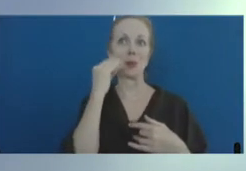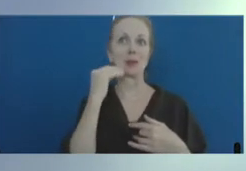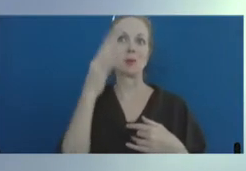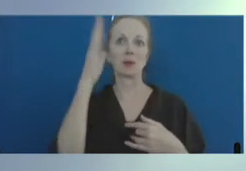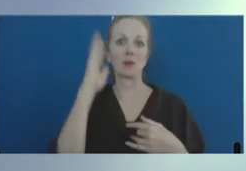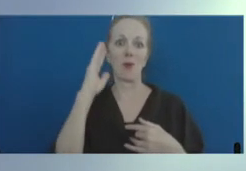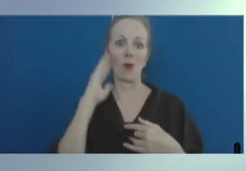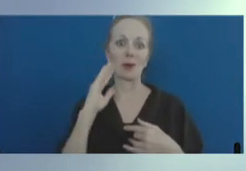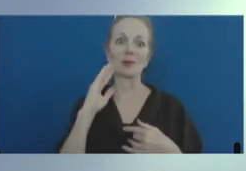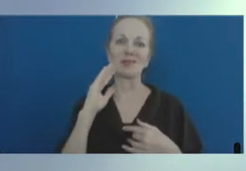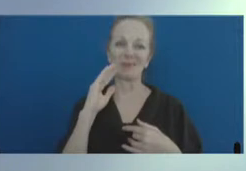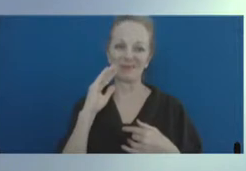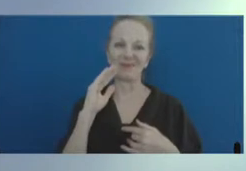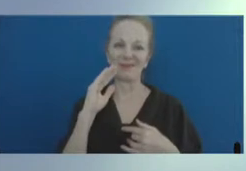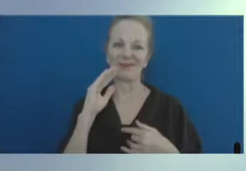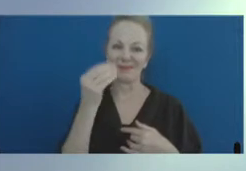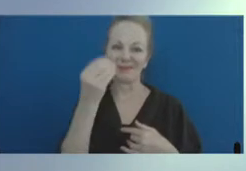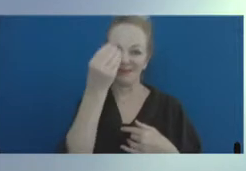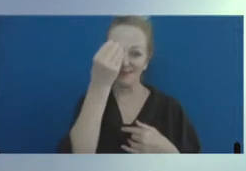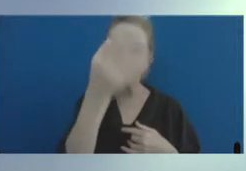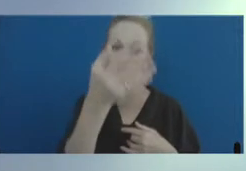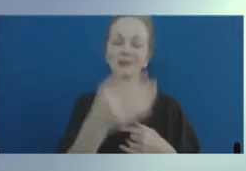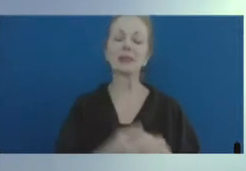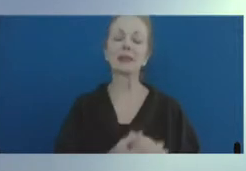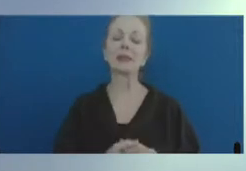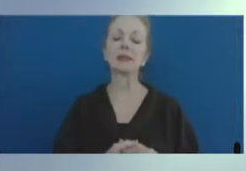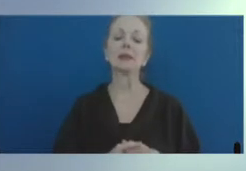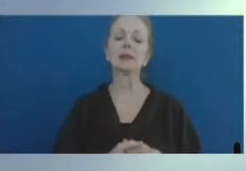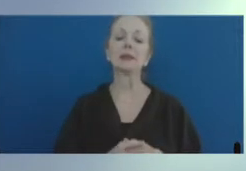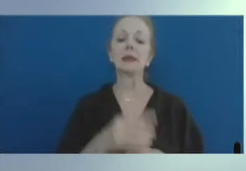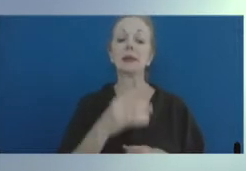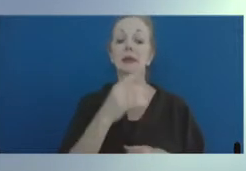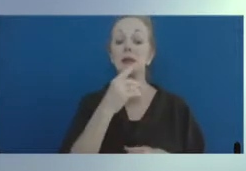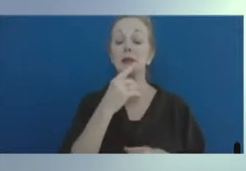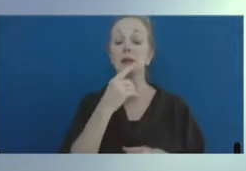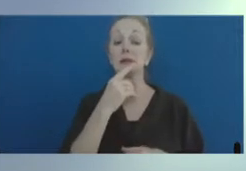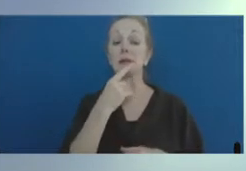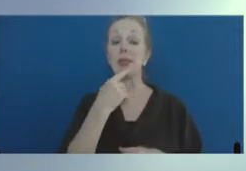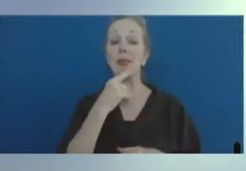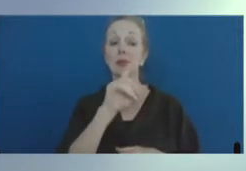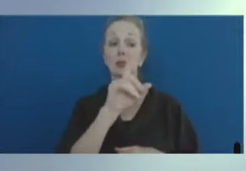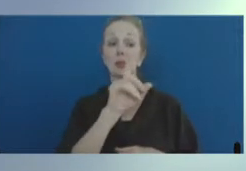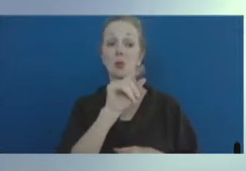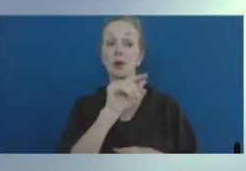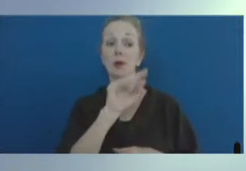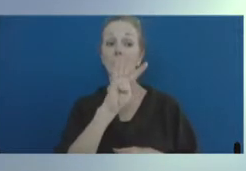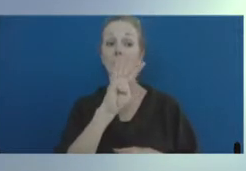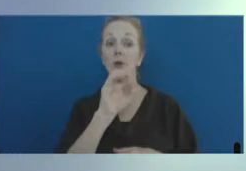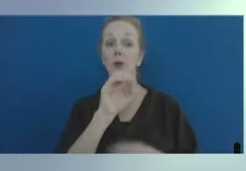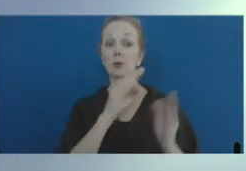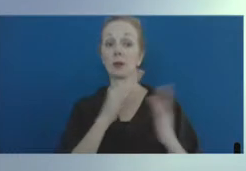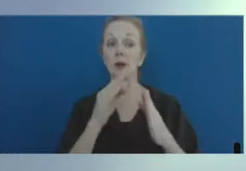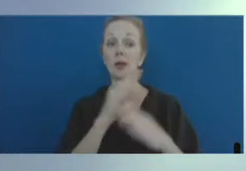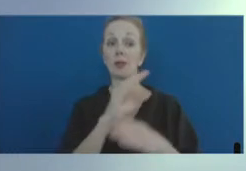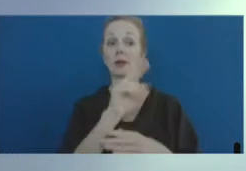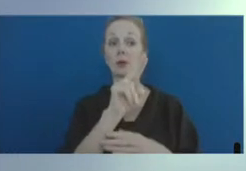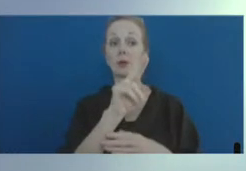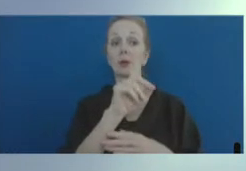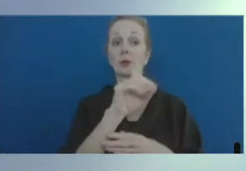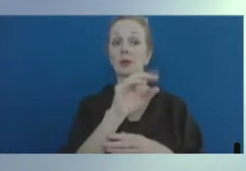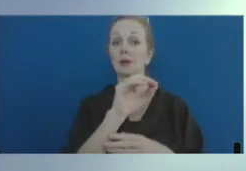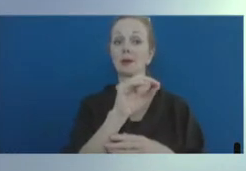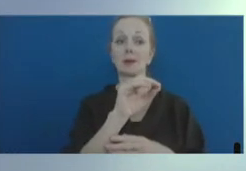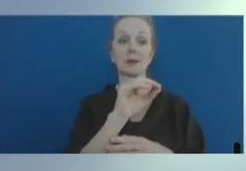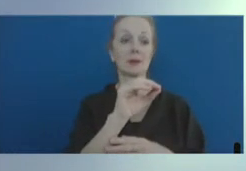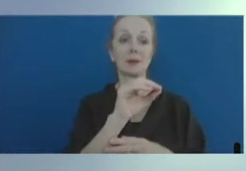And, you know, part of what we said was that the 2040 plan that we had adopted and the UDO was not for how we are